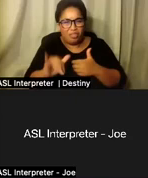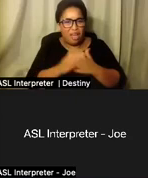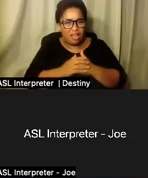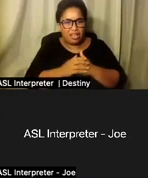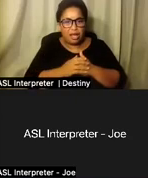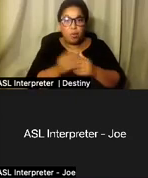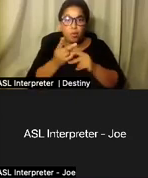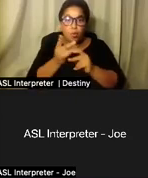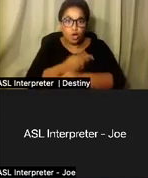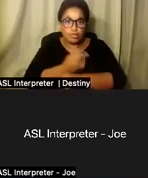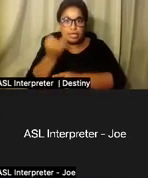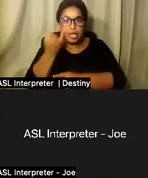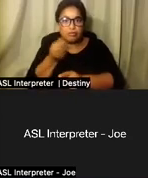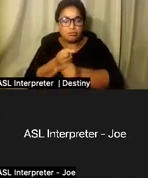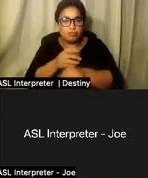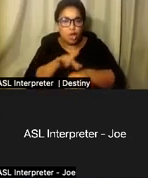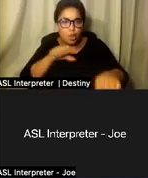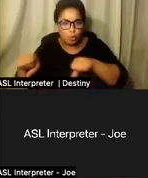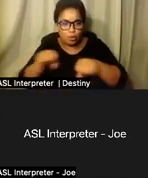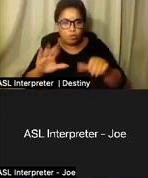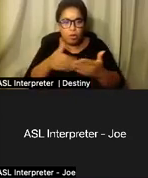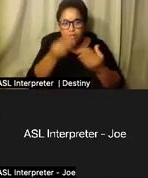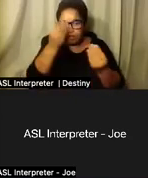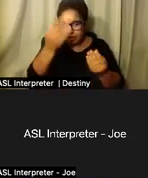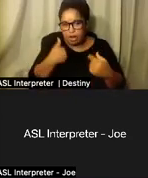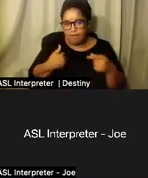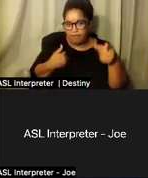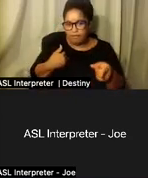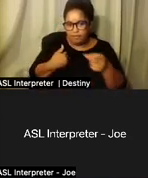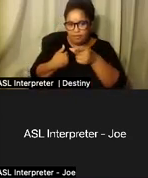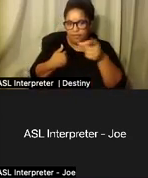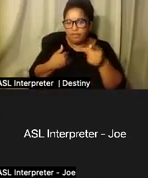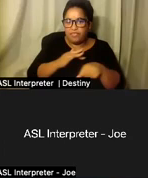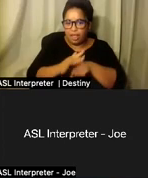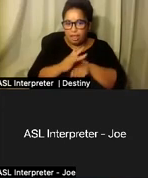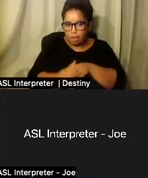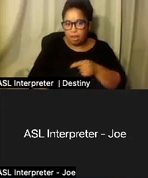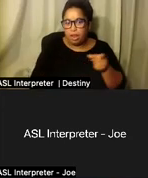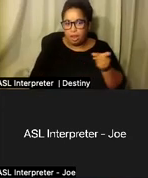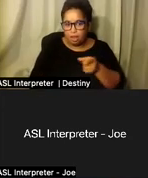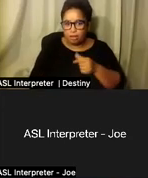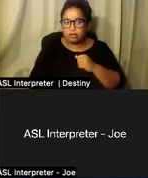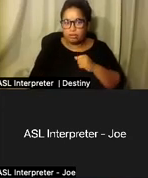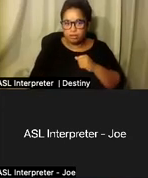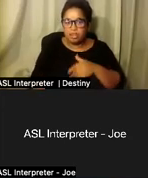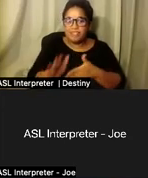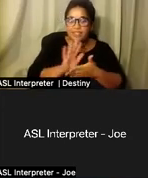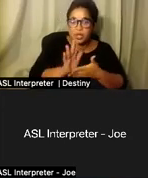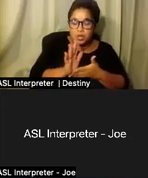during earthquakes. So we do have all this information you're about to see, and the various forms, and including videos